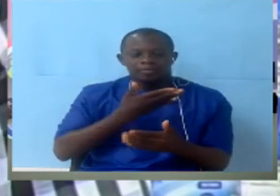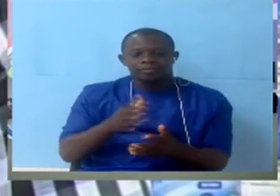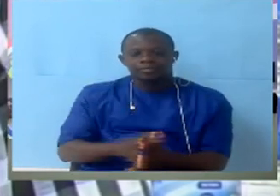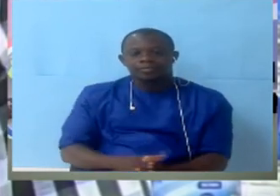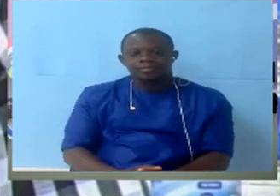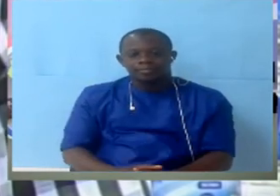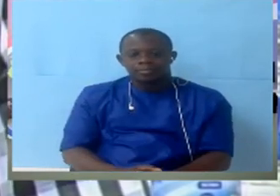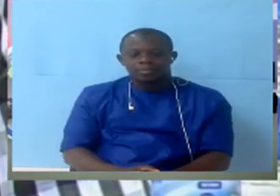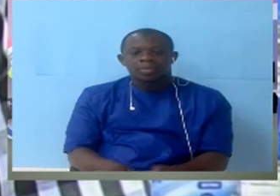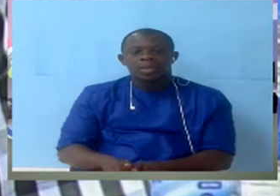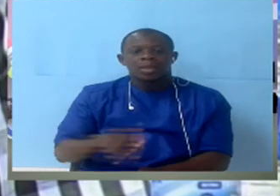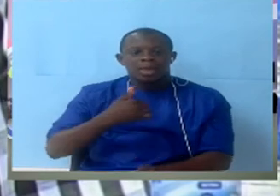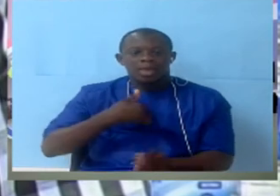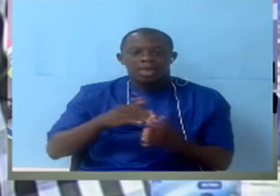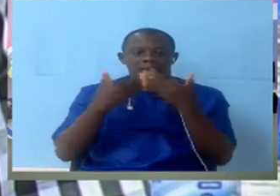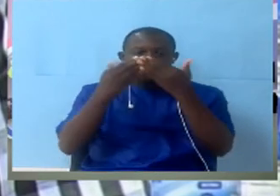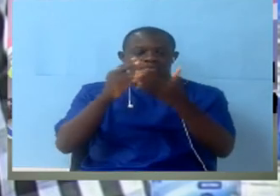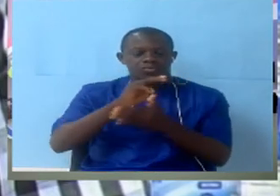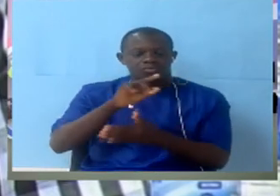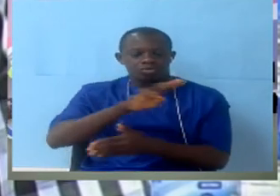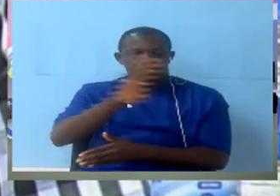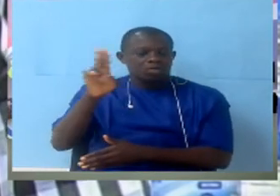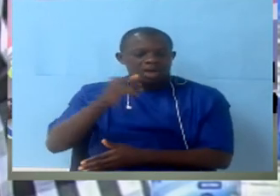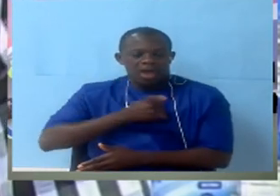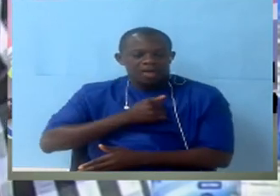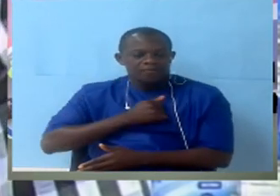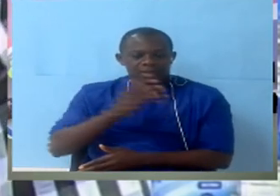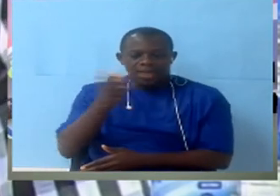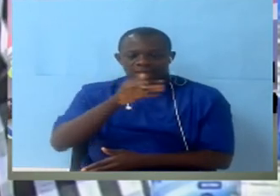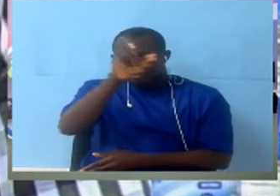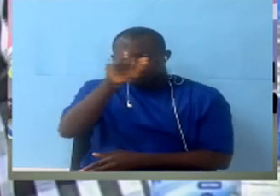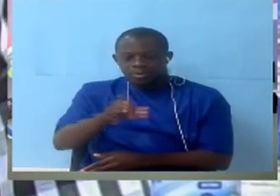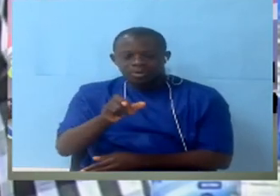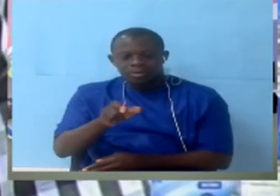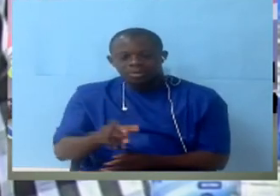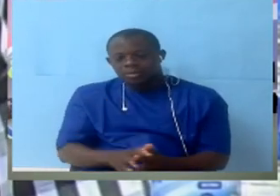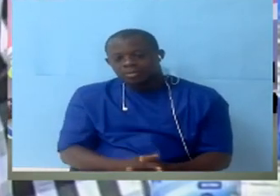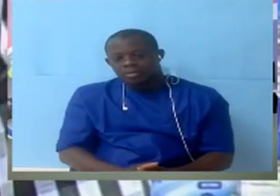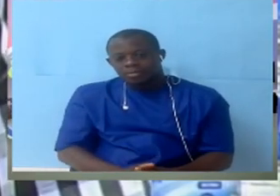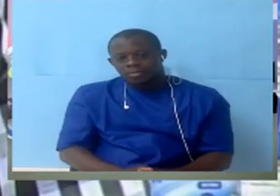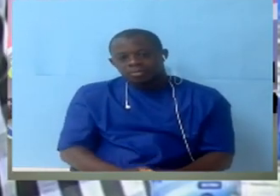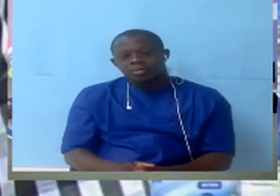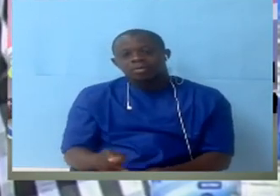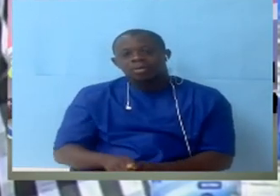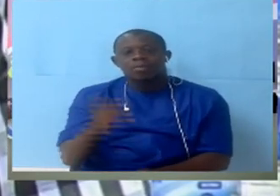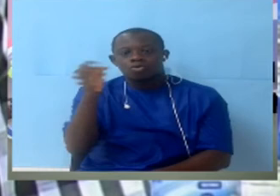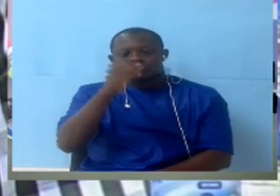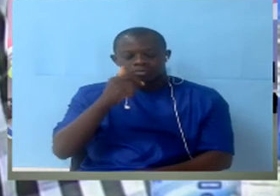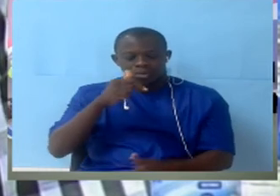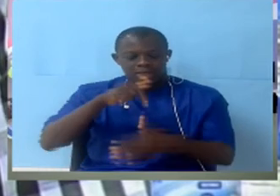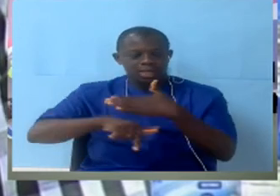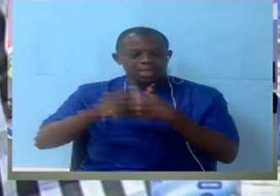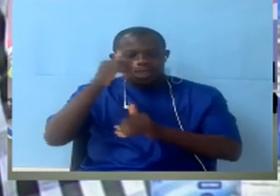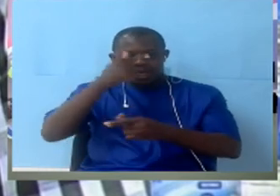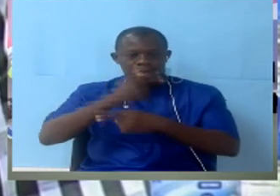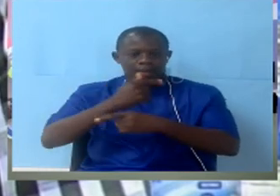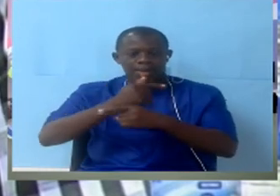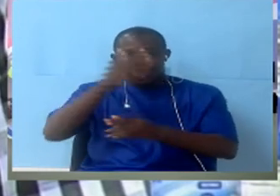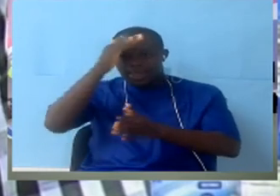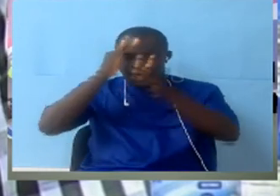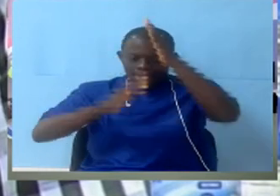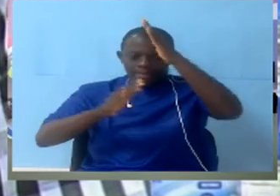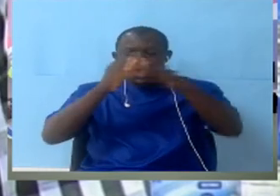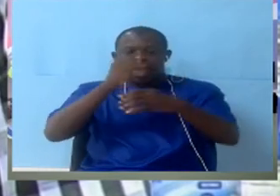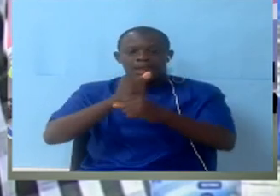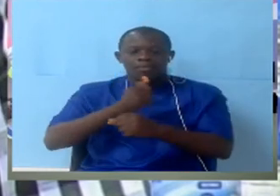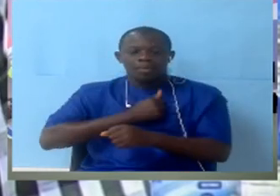man sila fenda. I told him I'm not afraid of anything. Because the army kono ka banko le serve. I'm in the army to serve my country. Ani ka